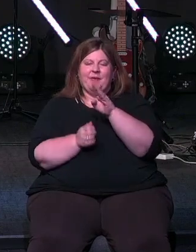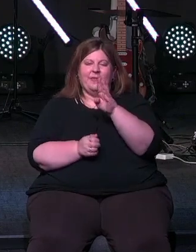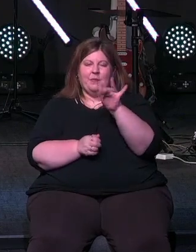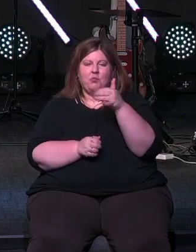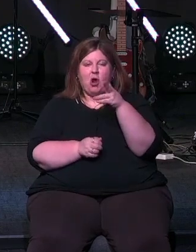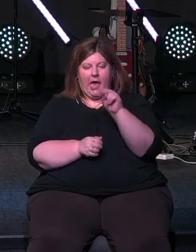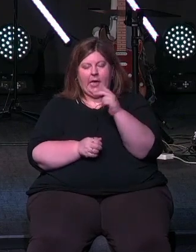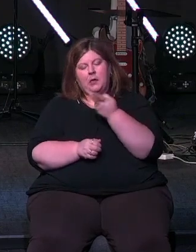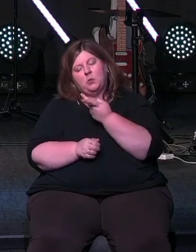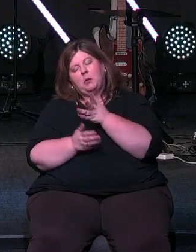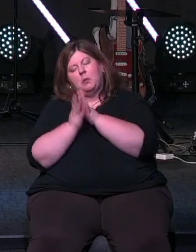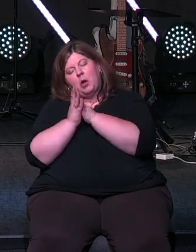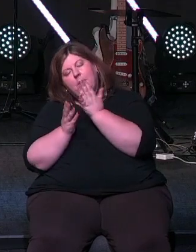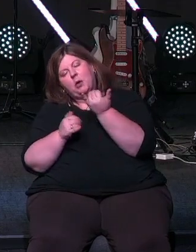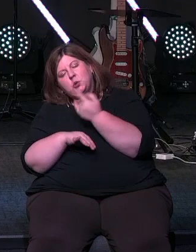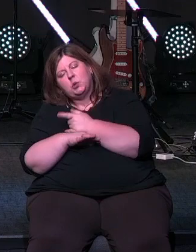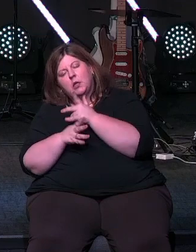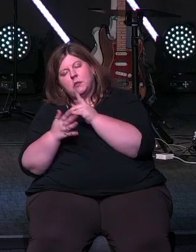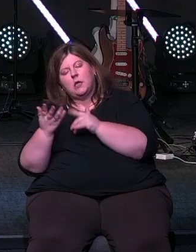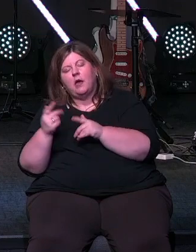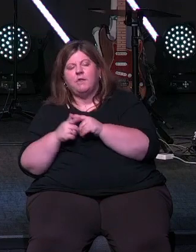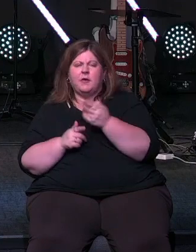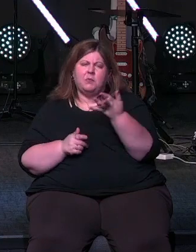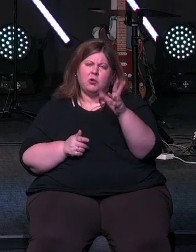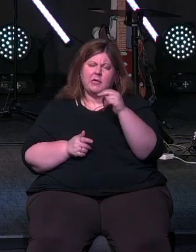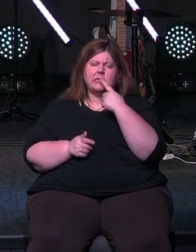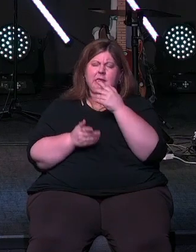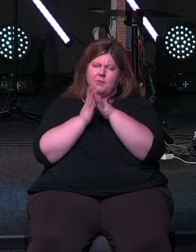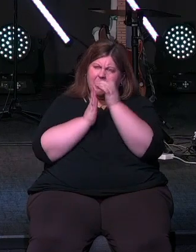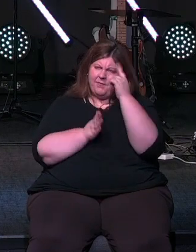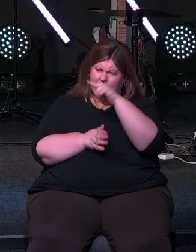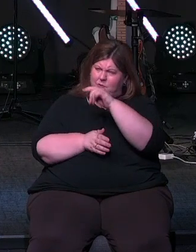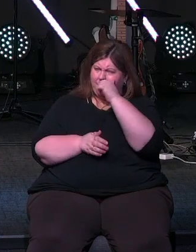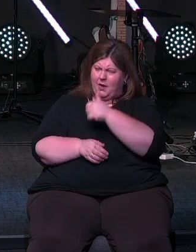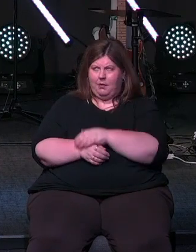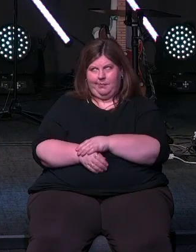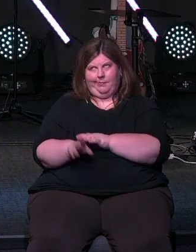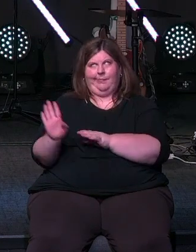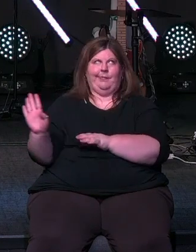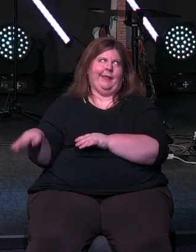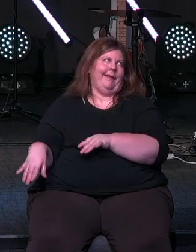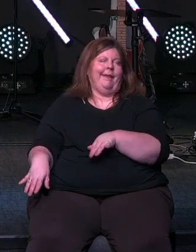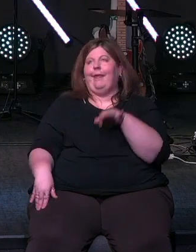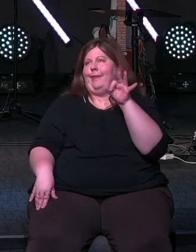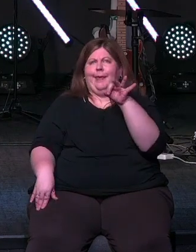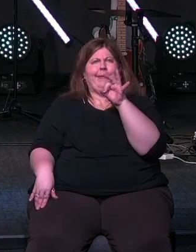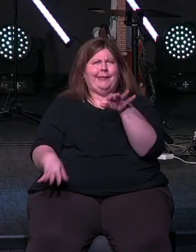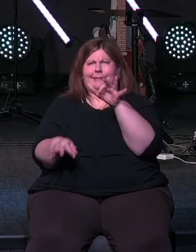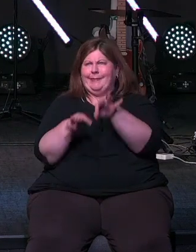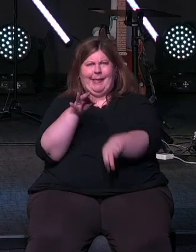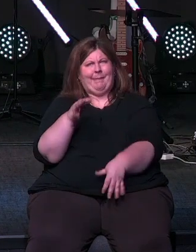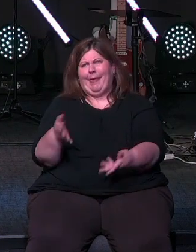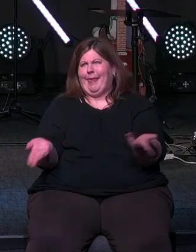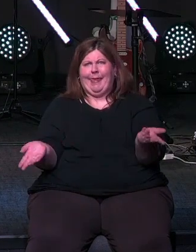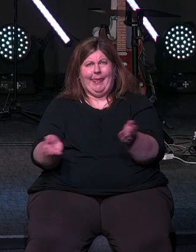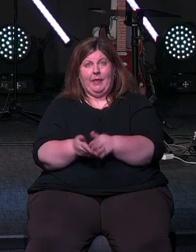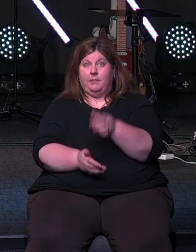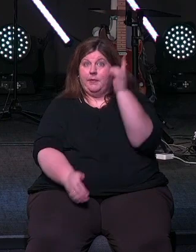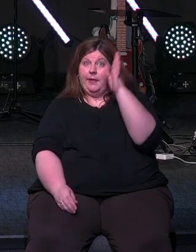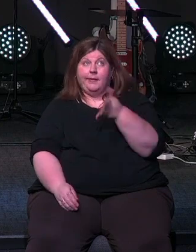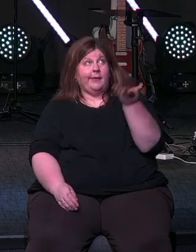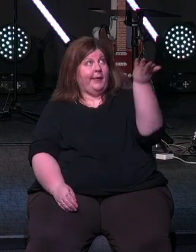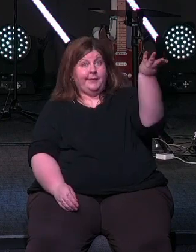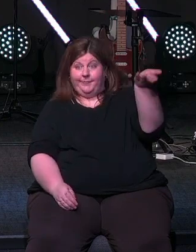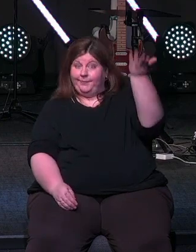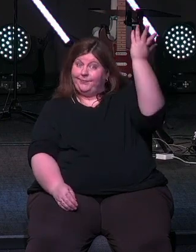couple other things, and he goes, how can I pray for you for tomorrow? I went, the message is so simple. I mean, it's just, this is who God is. This